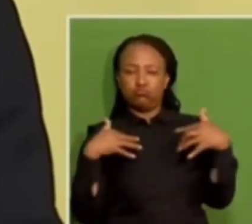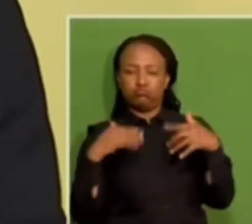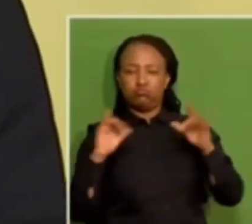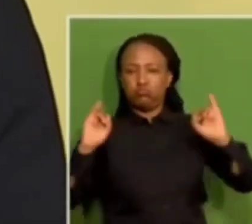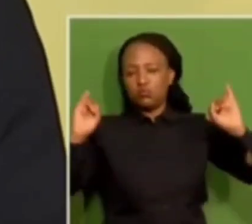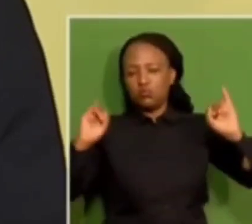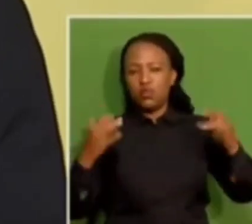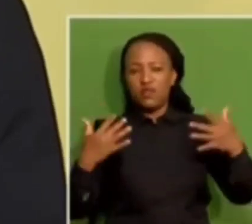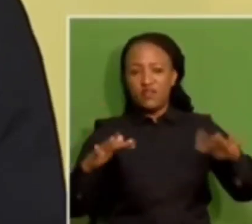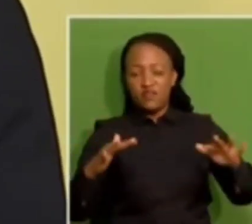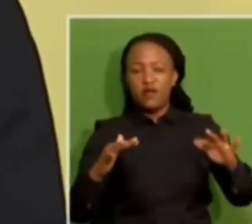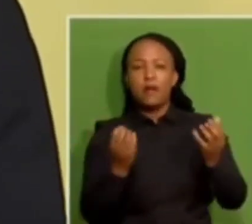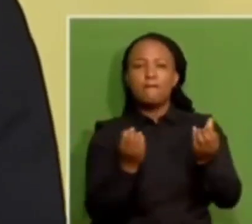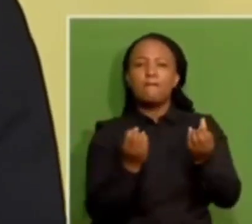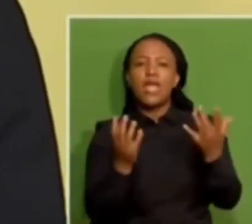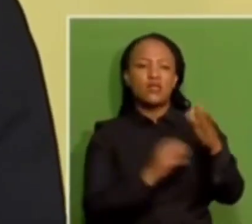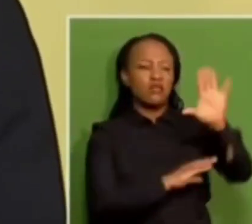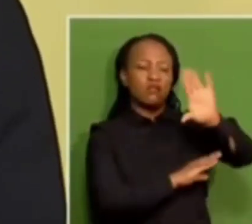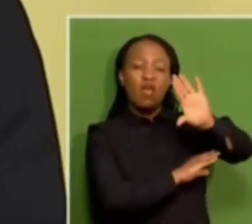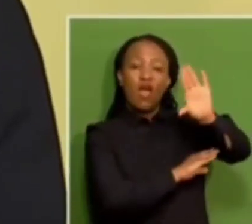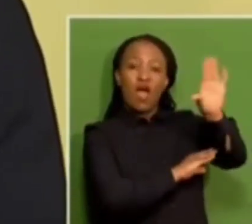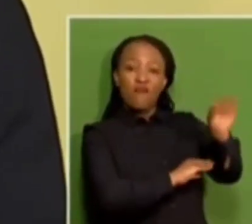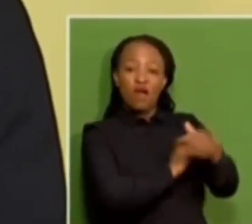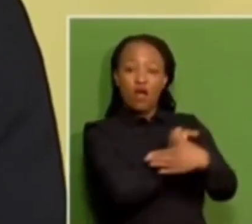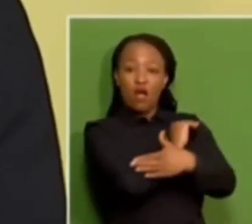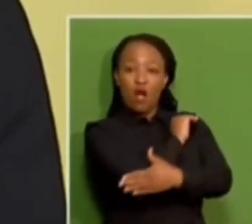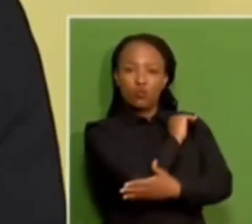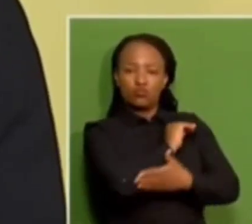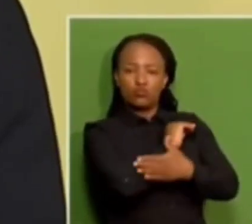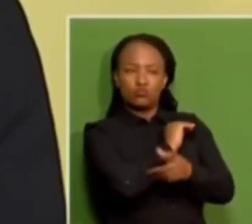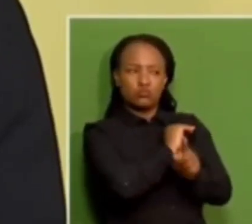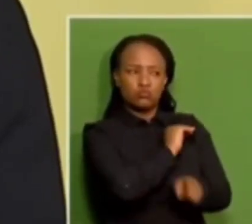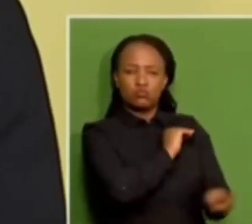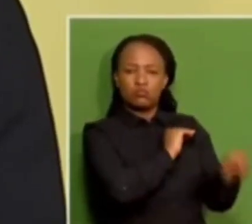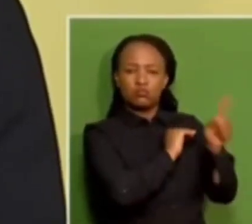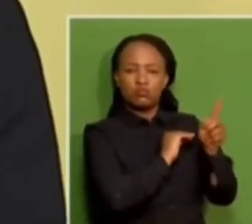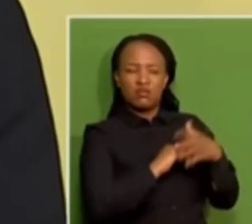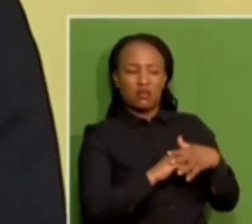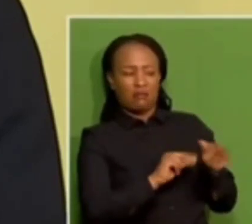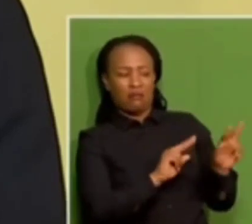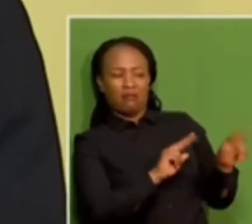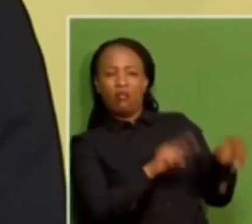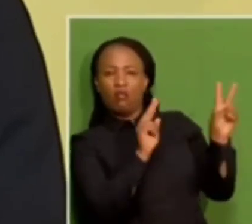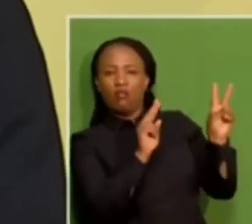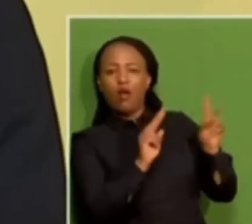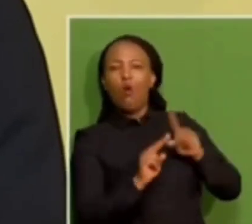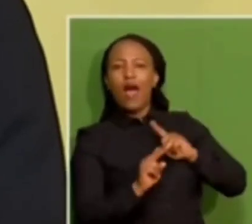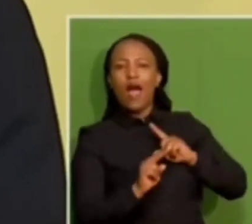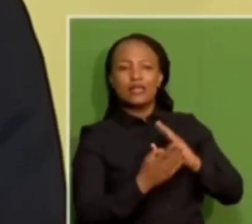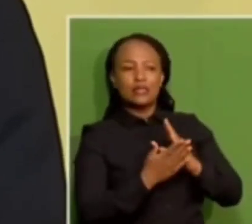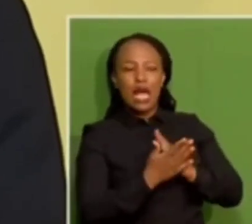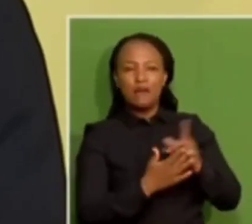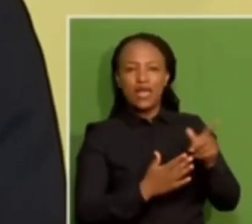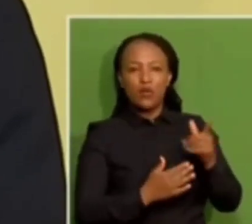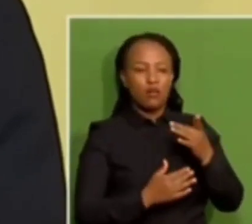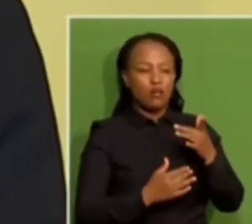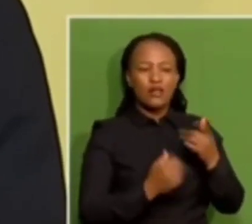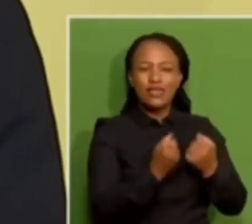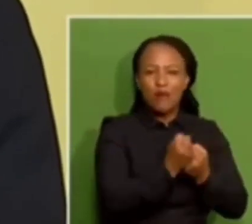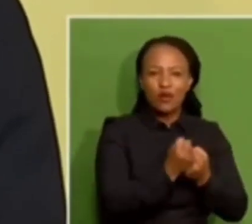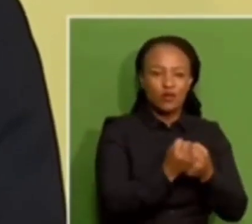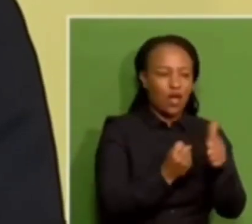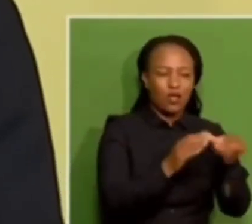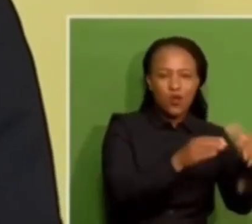War the stability and sovereignty of many African countries was undermined because of their